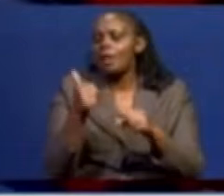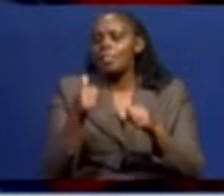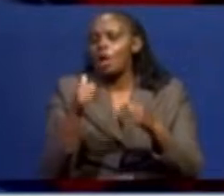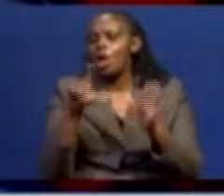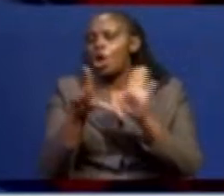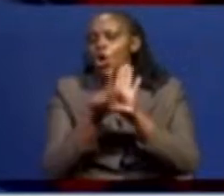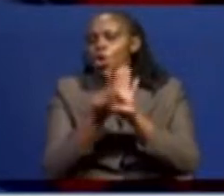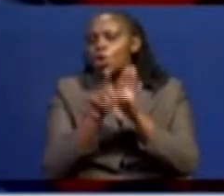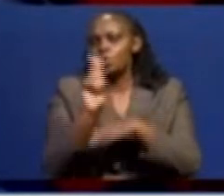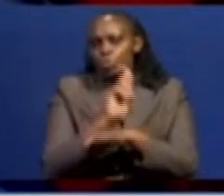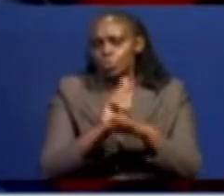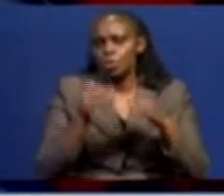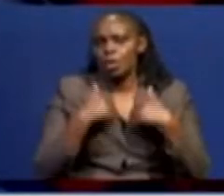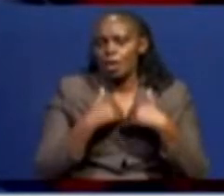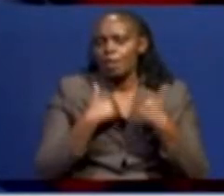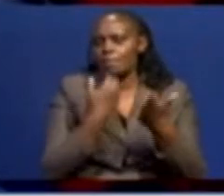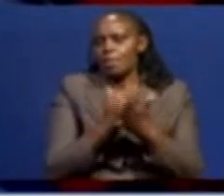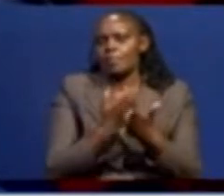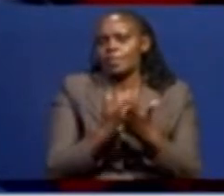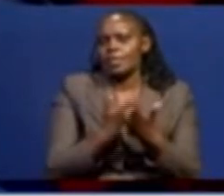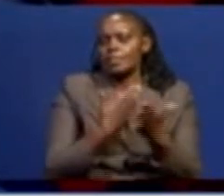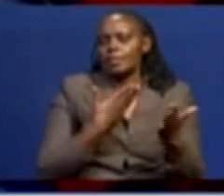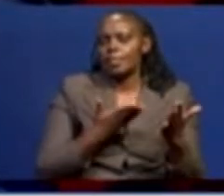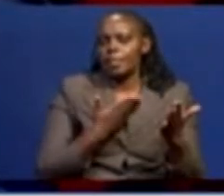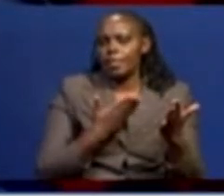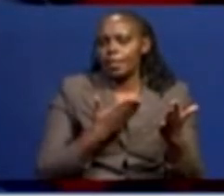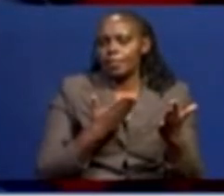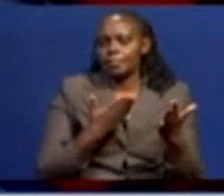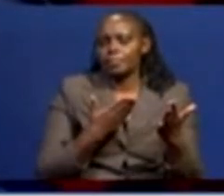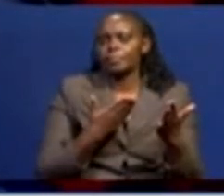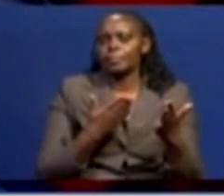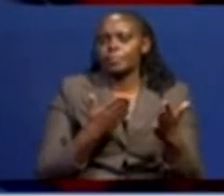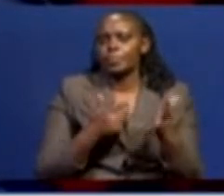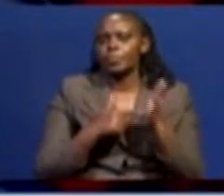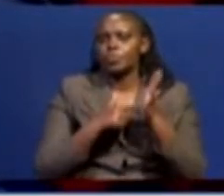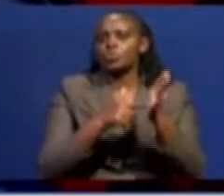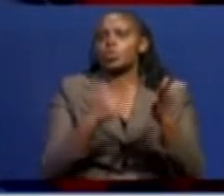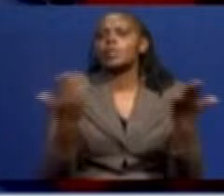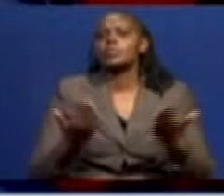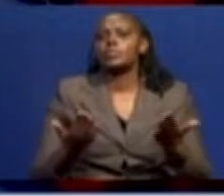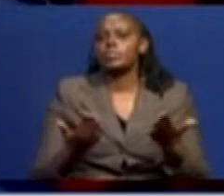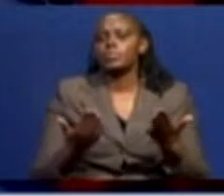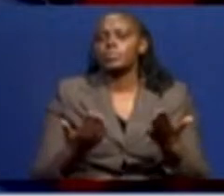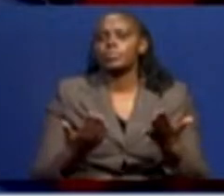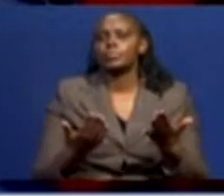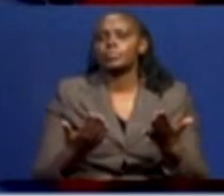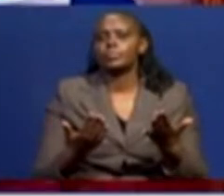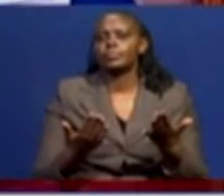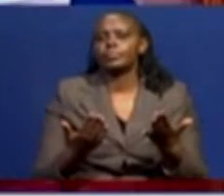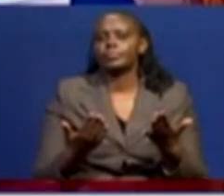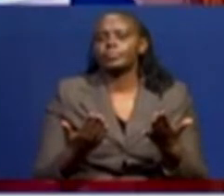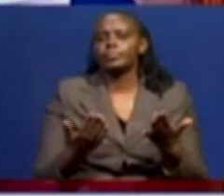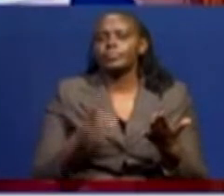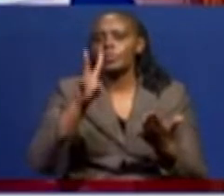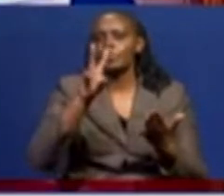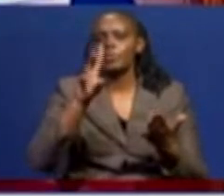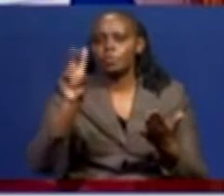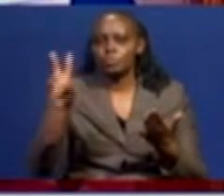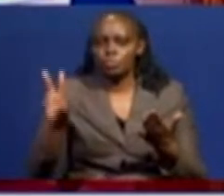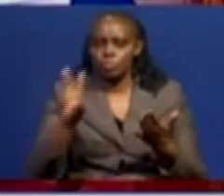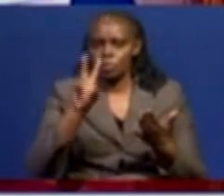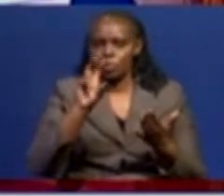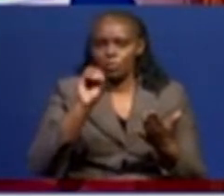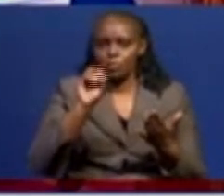respect? Yes. Do you have that evidence before the Senate? And if yes, lead us to the page. Page 2 of